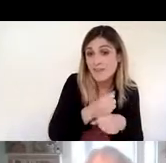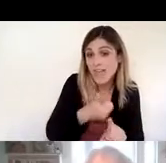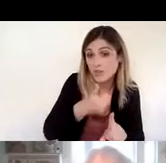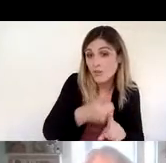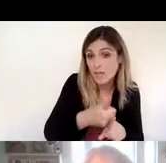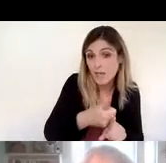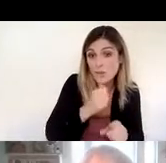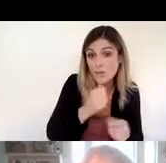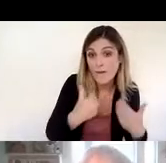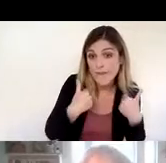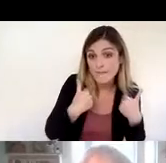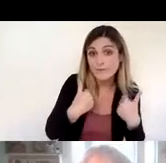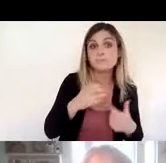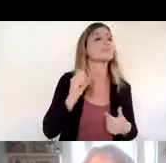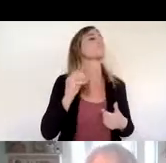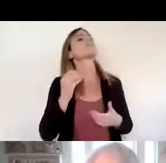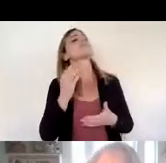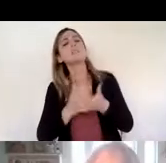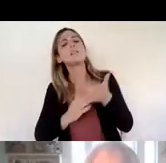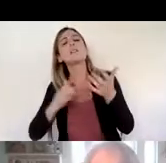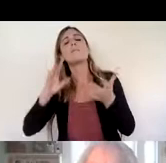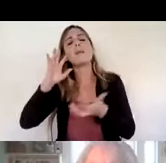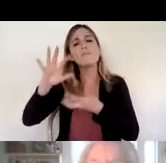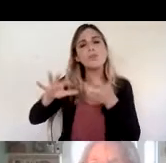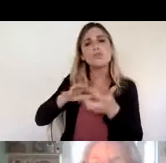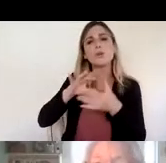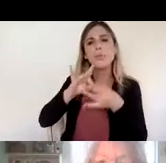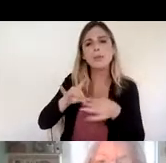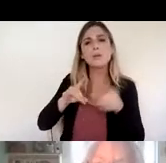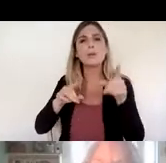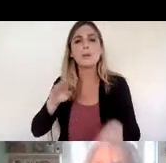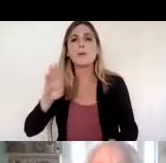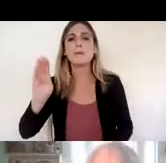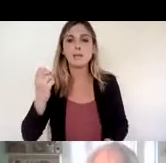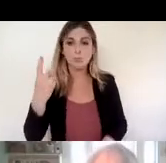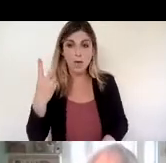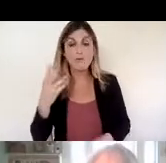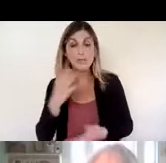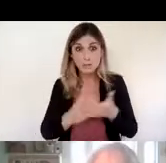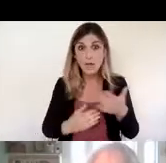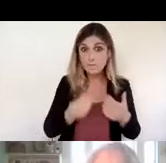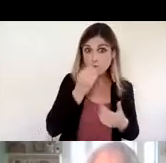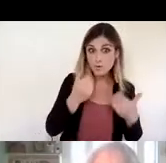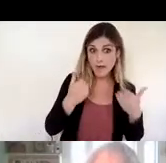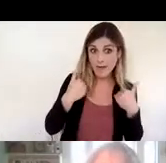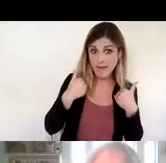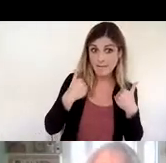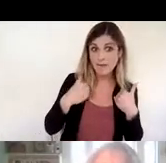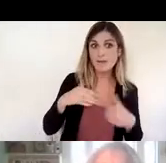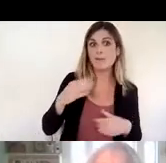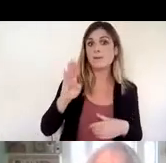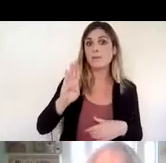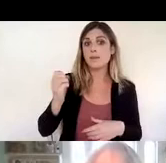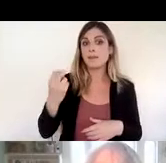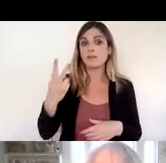There's a little bit of confusion about this because there are some foods that contain what we refer to as vitamin B12 analogs. These